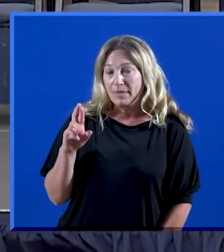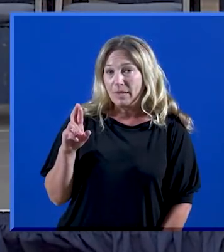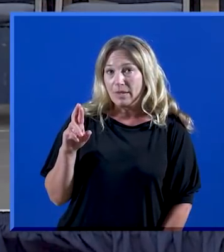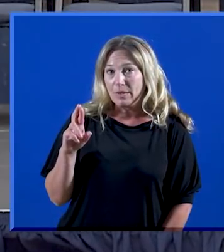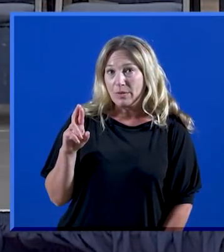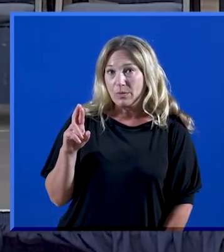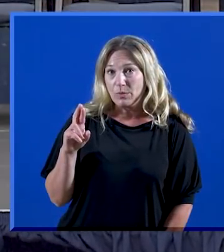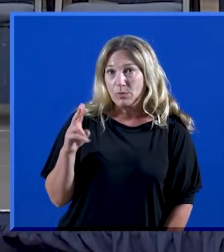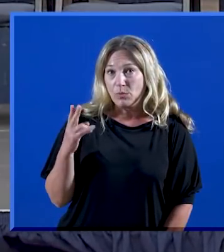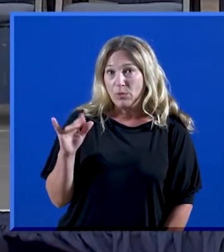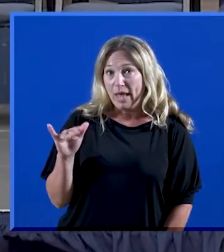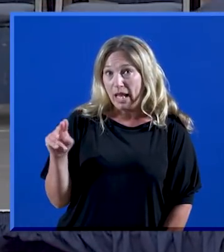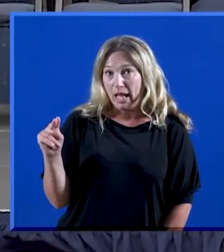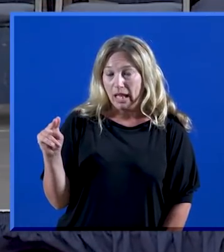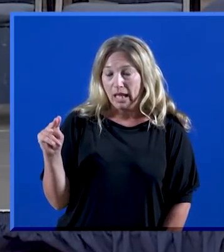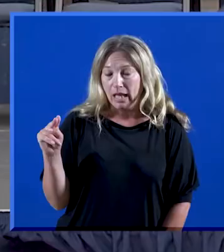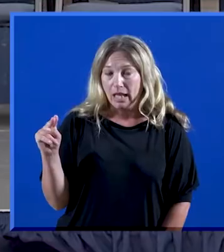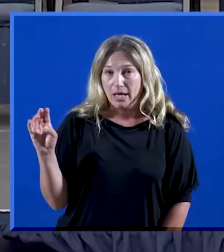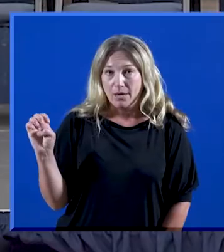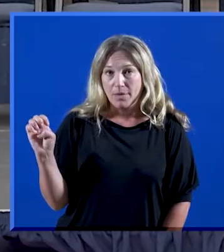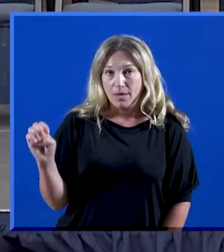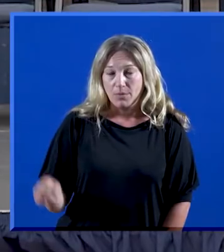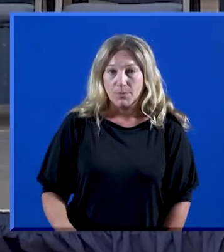Ren Emmanuel Anabe.